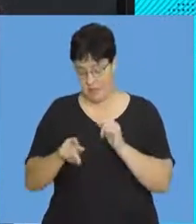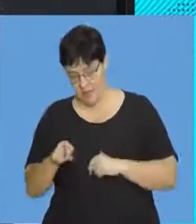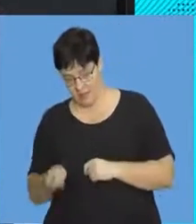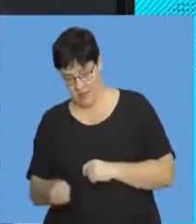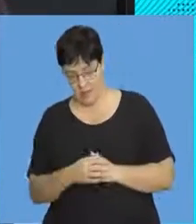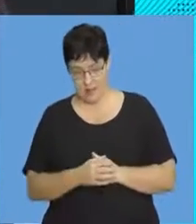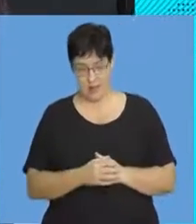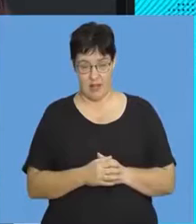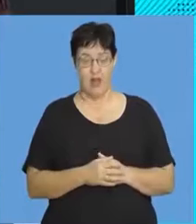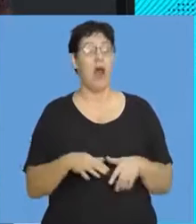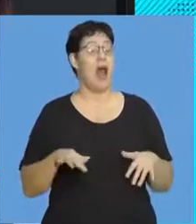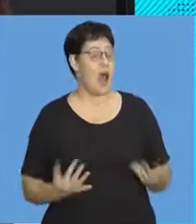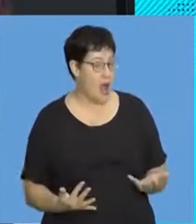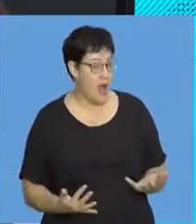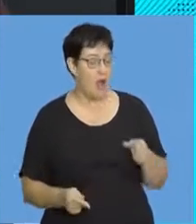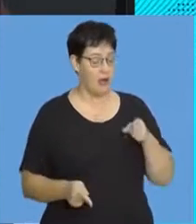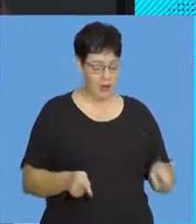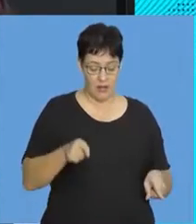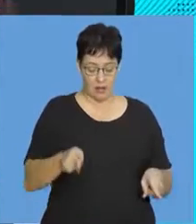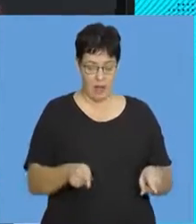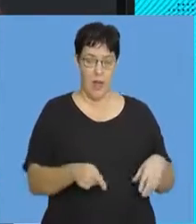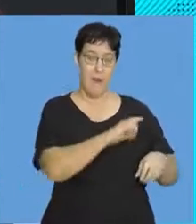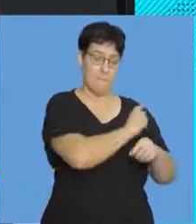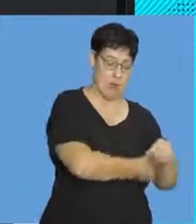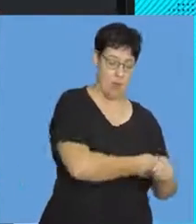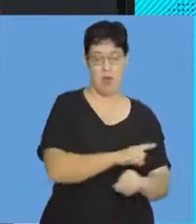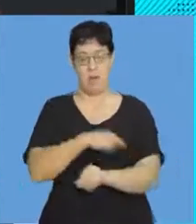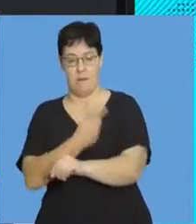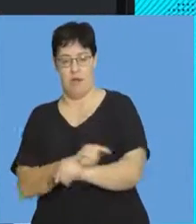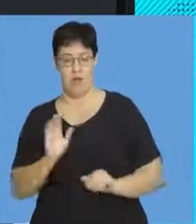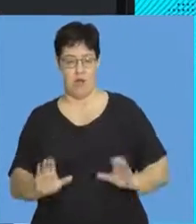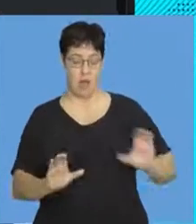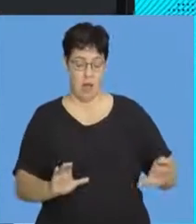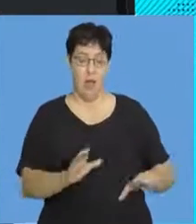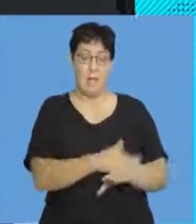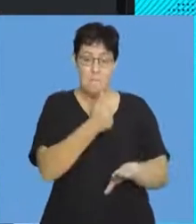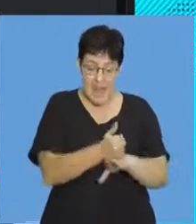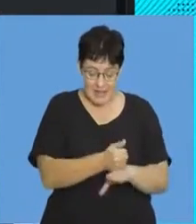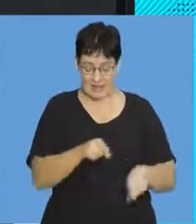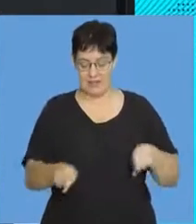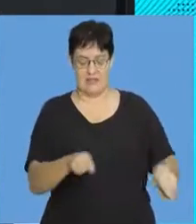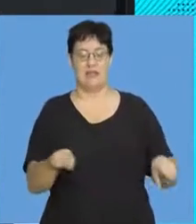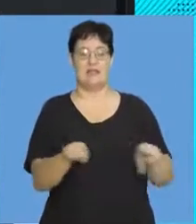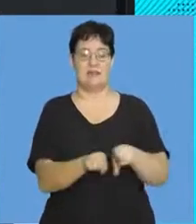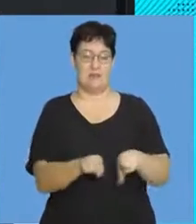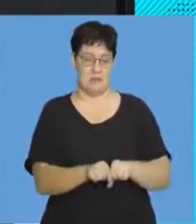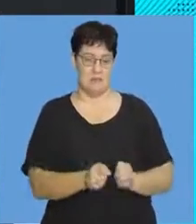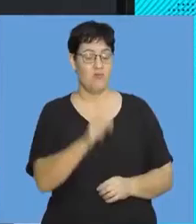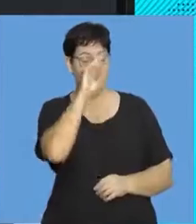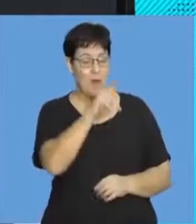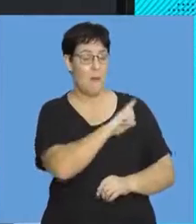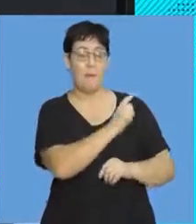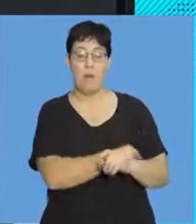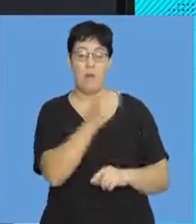the other side, such that you have one power with the same base. Remember, I said the word power does